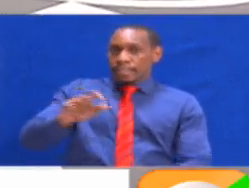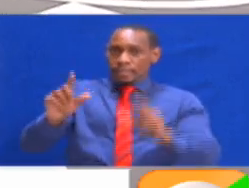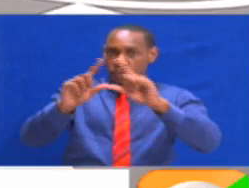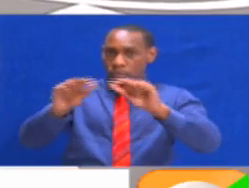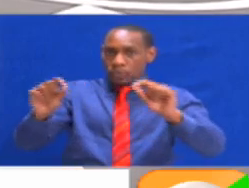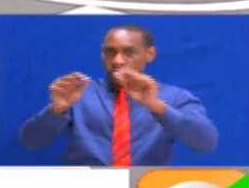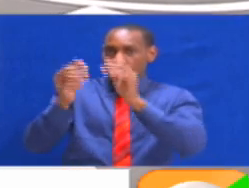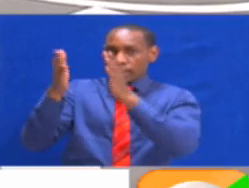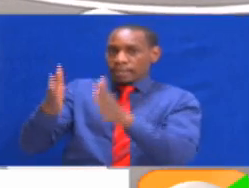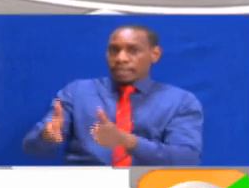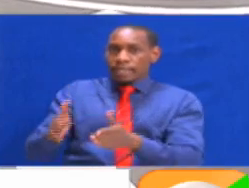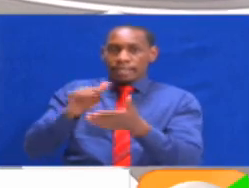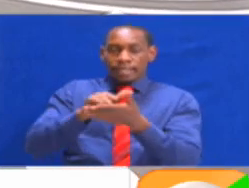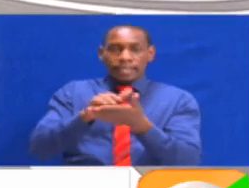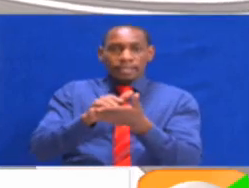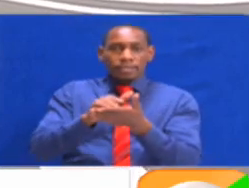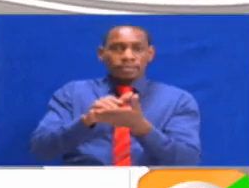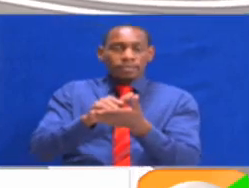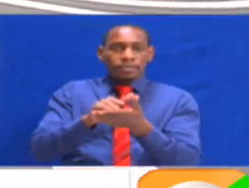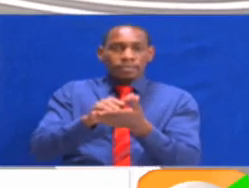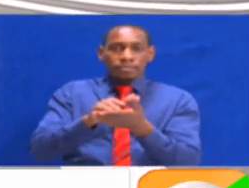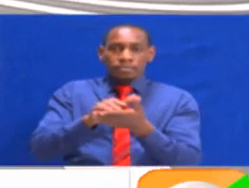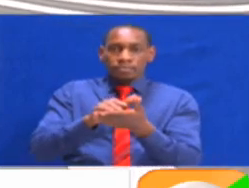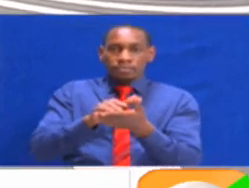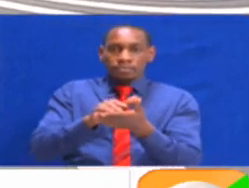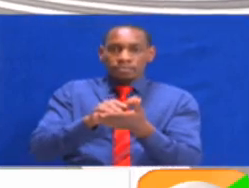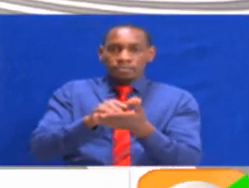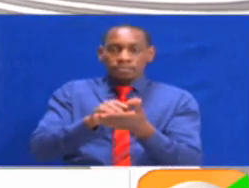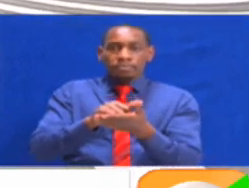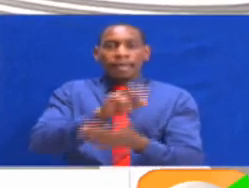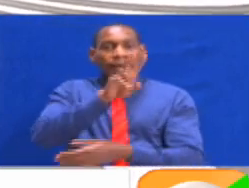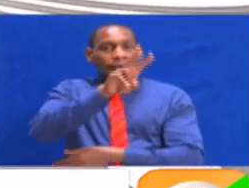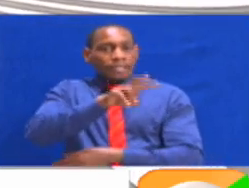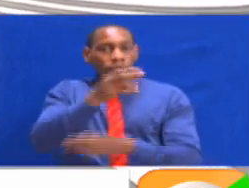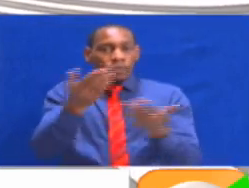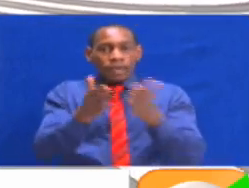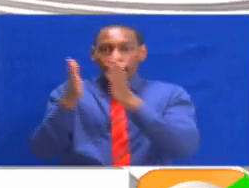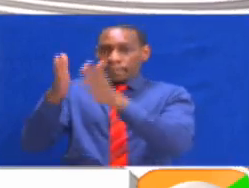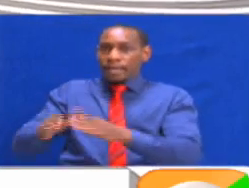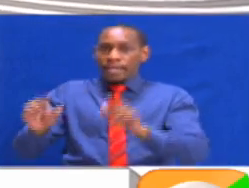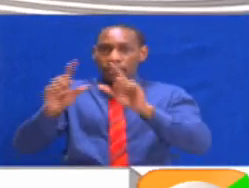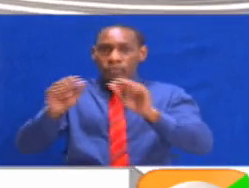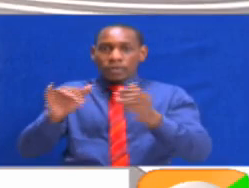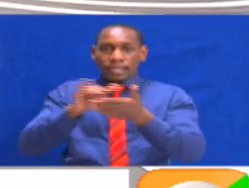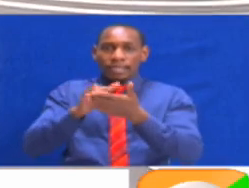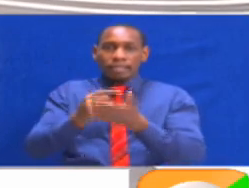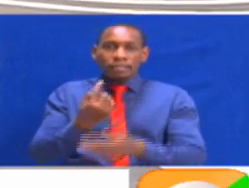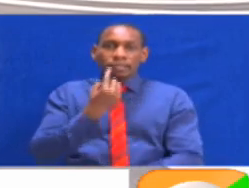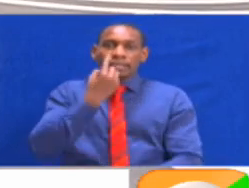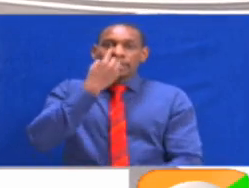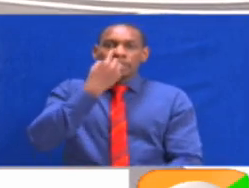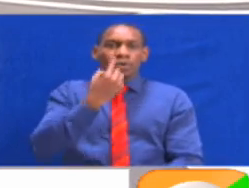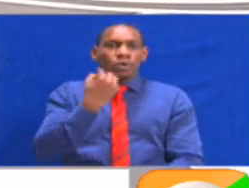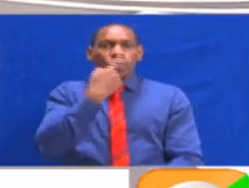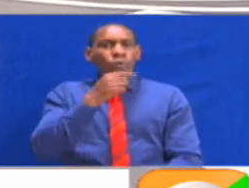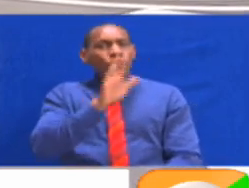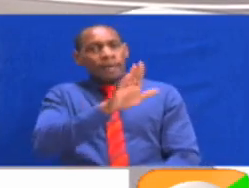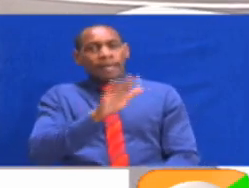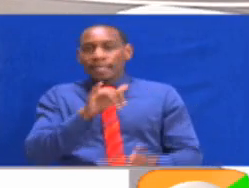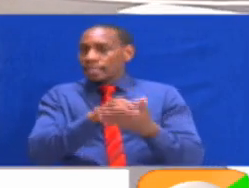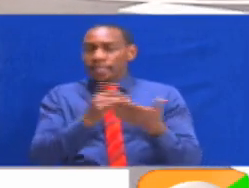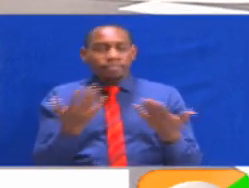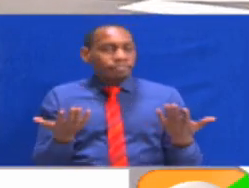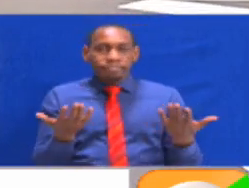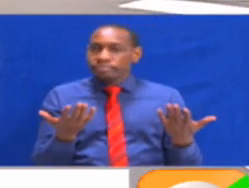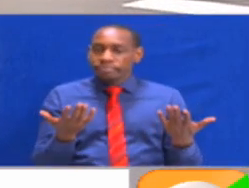the poster child, quite frankly, of this attitude, where someone saying like kuningiza hiyo huko bana, wewe nani? Like it's